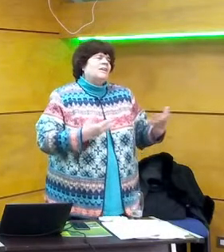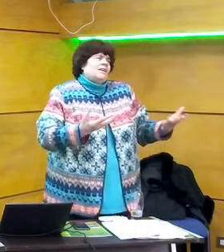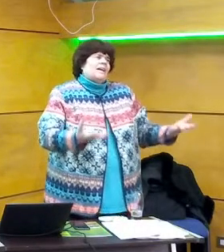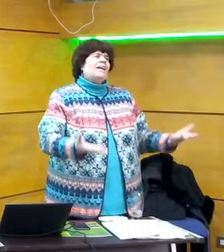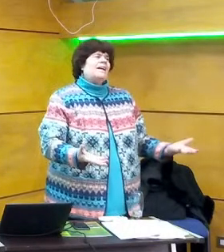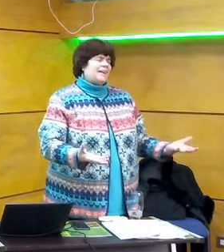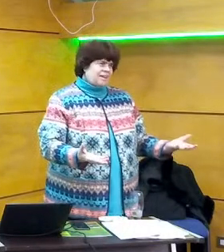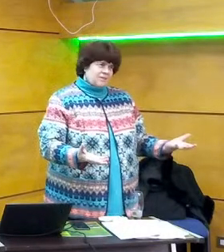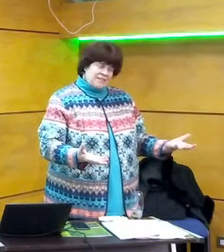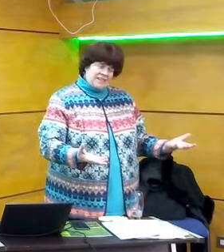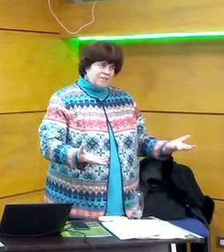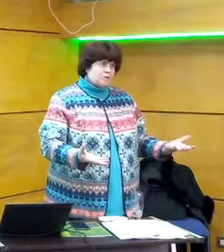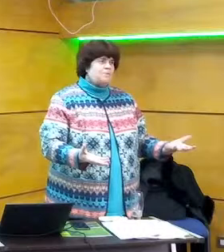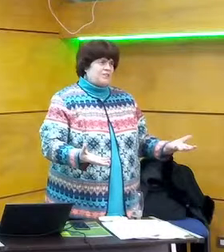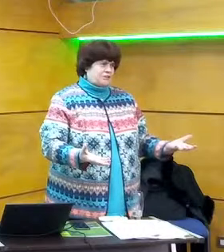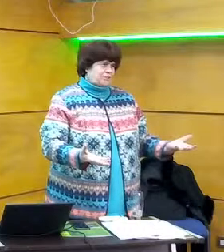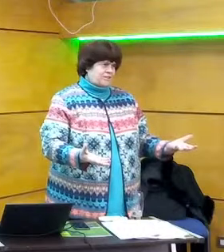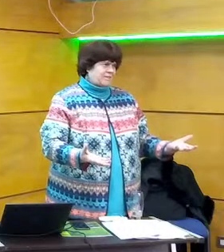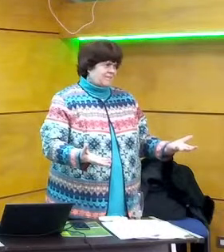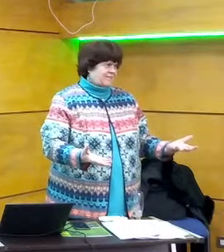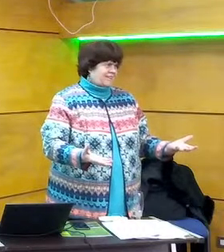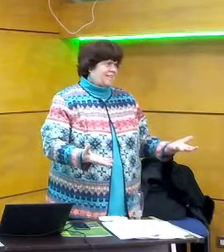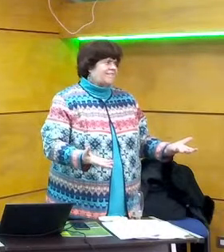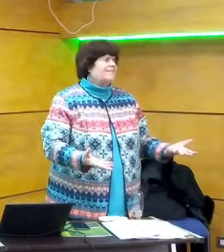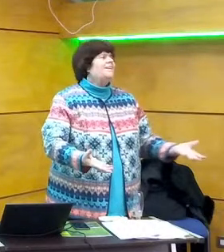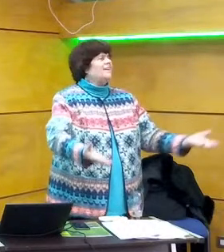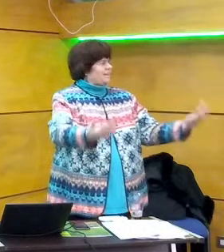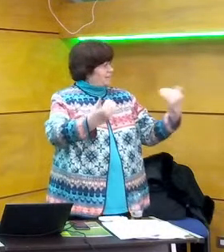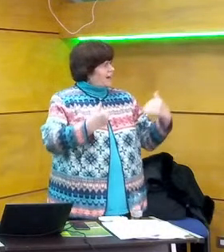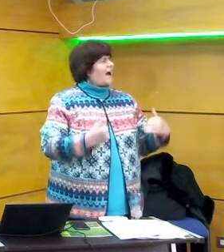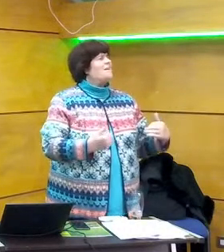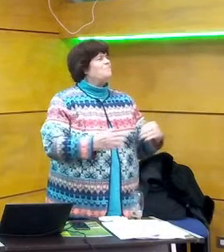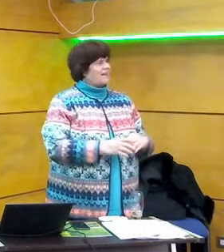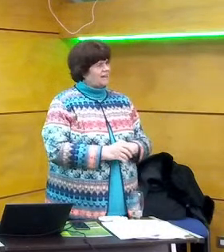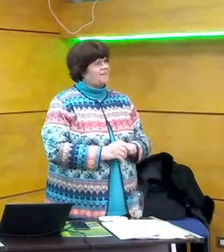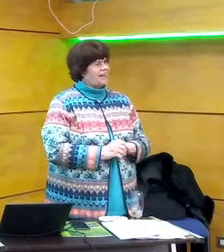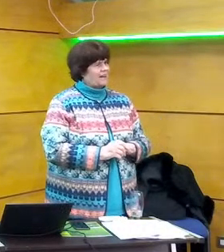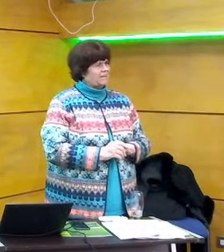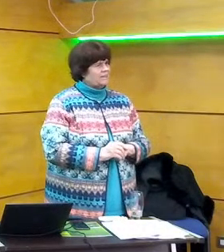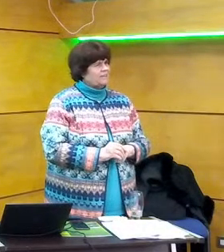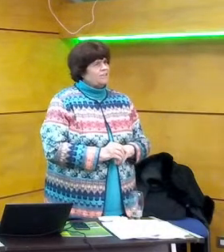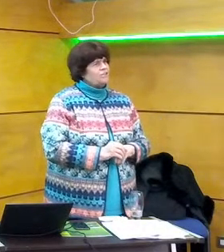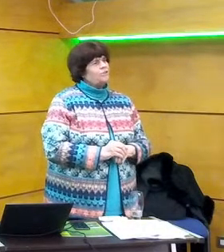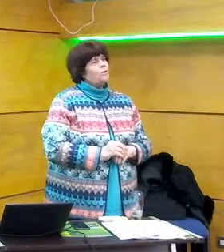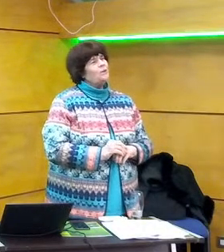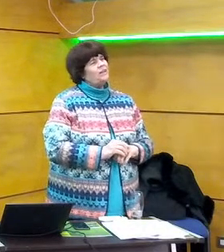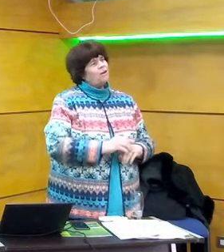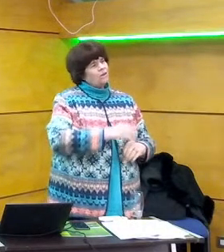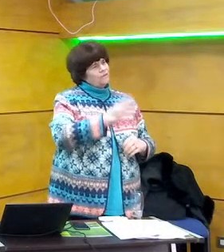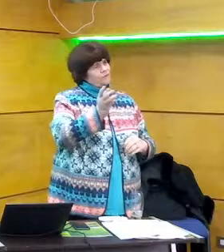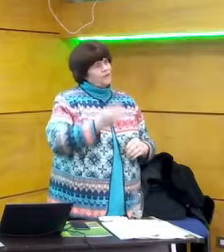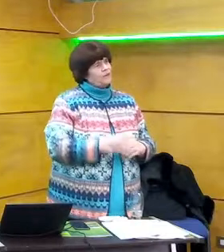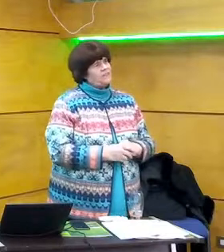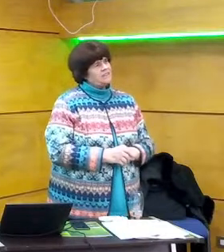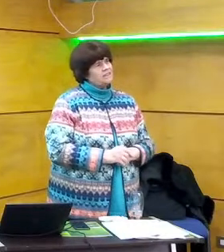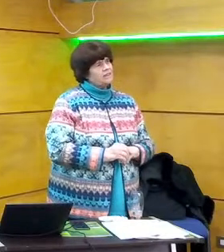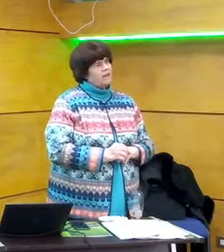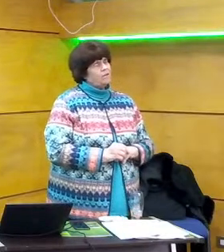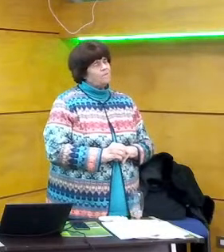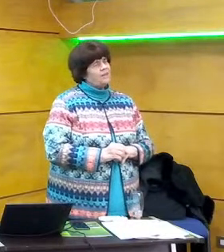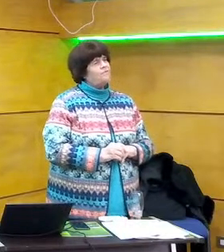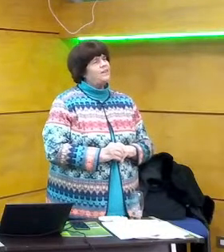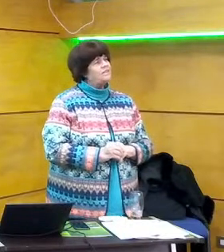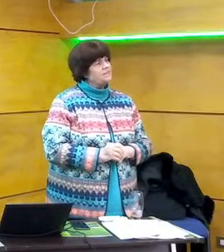of an entertaining speech and hide behind that. So in all of the